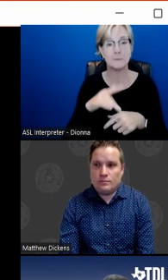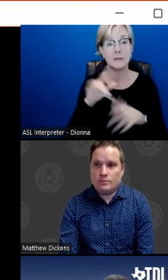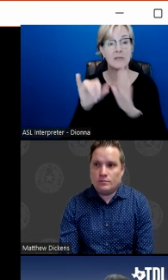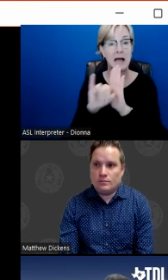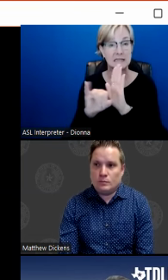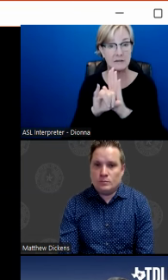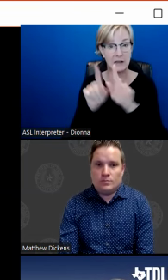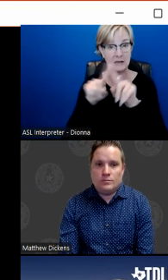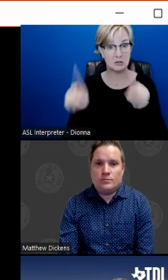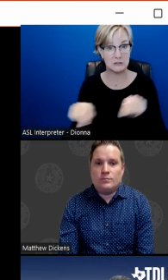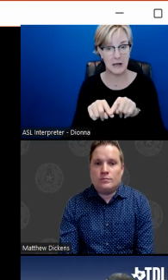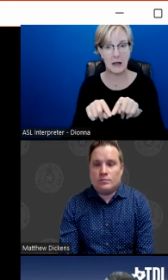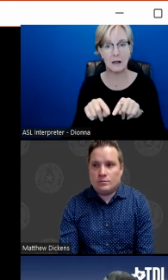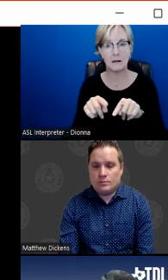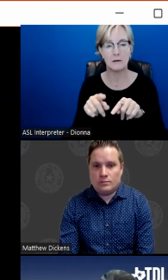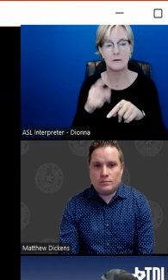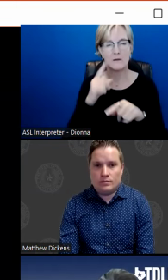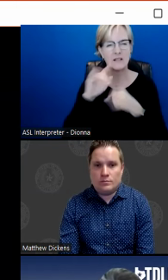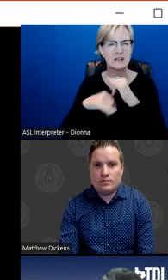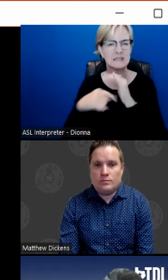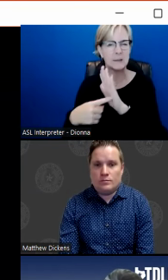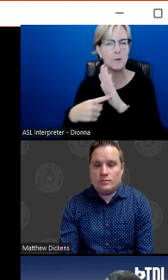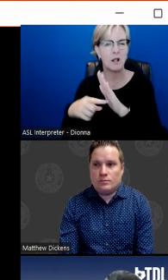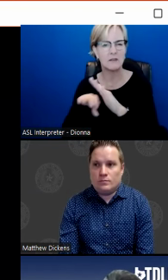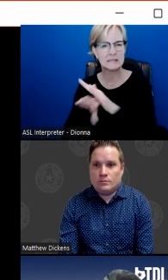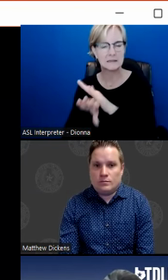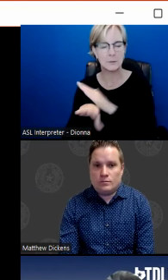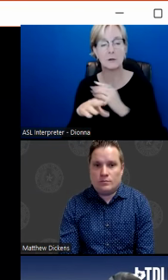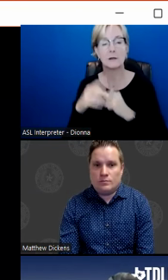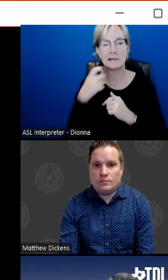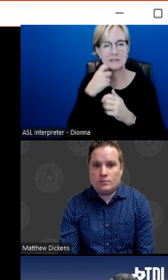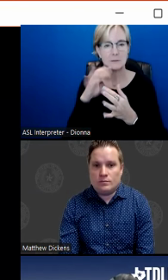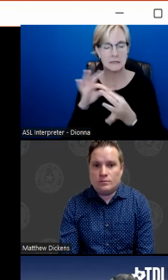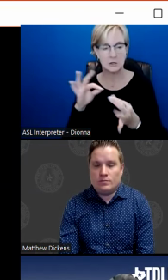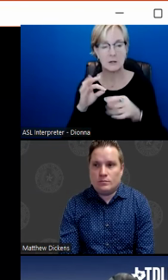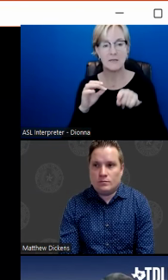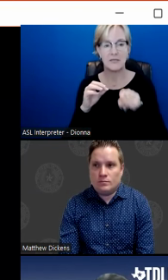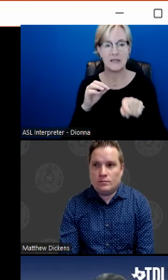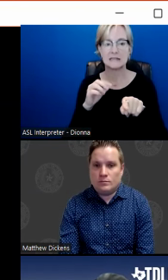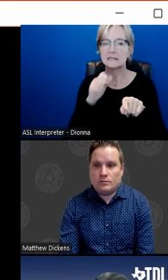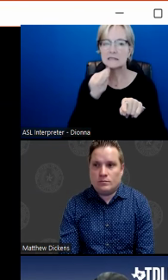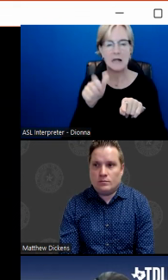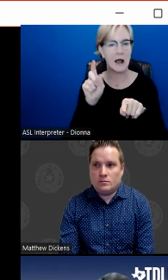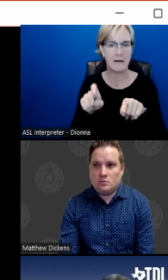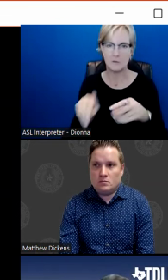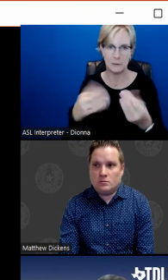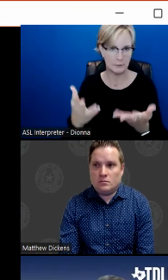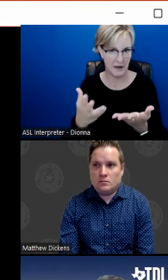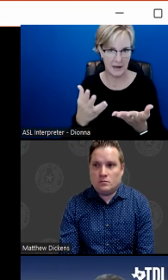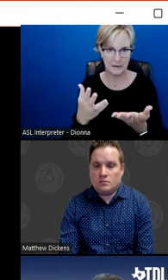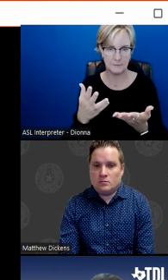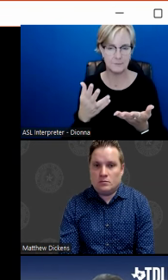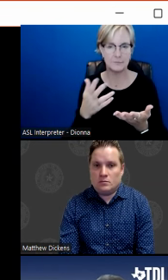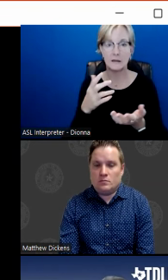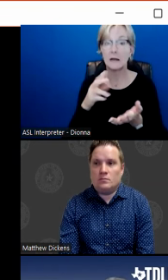signage, the international symbol of accessibility just mentioned, this does not have to be provided. It doesn't exempt